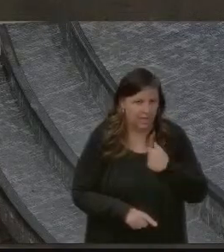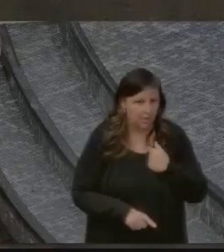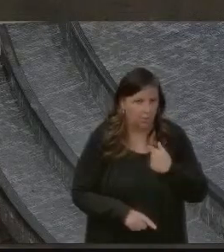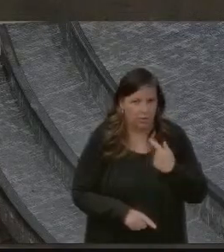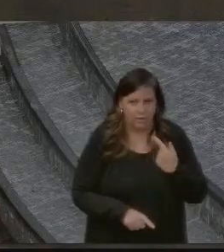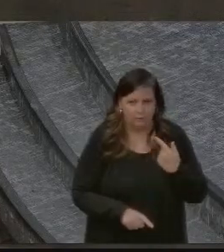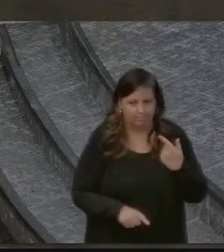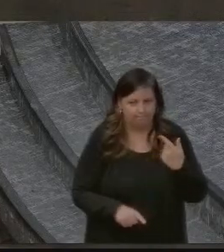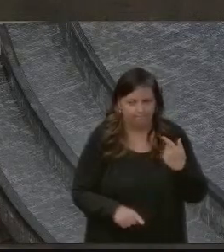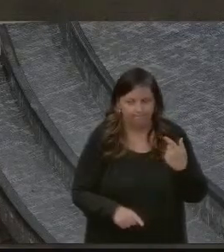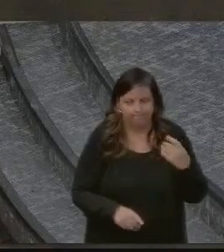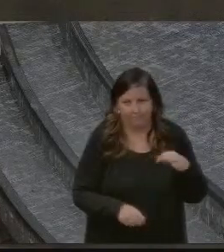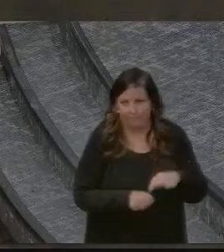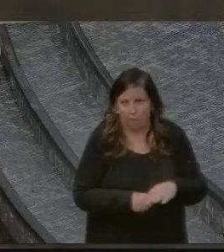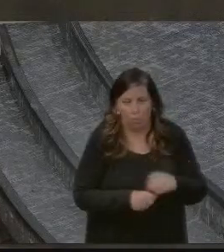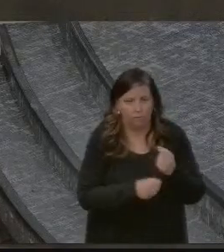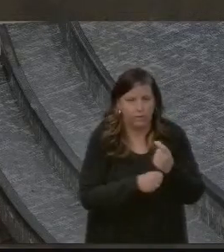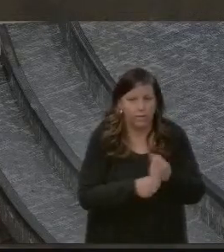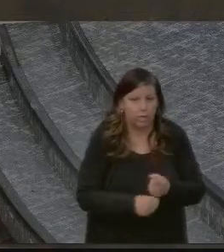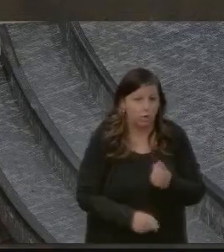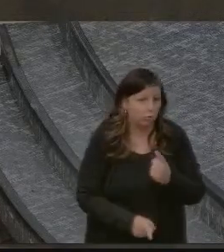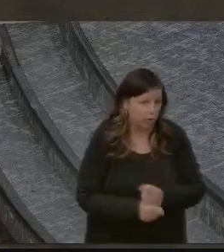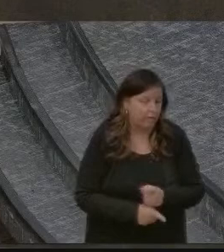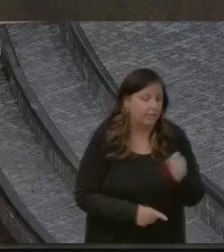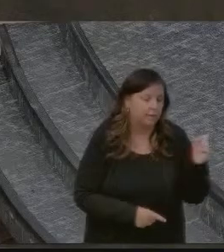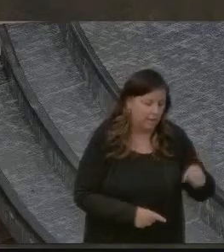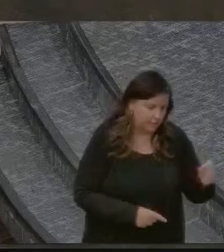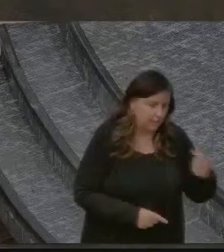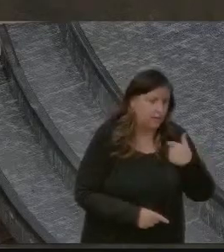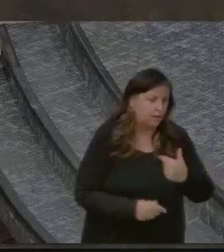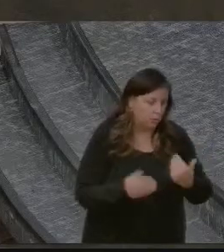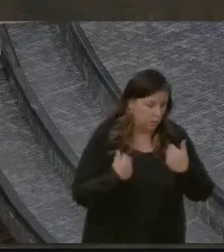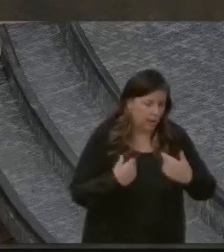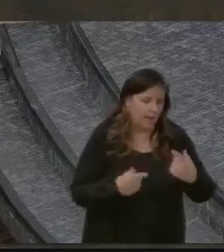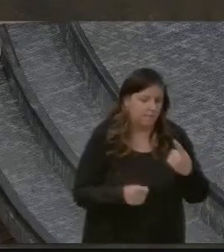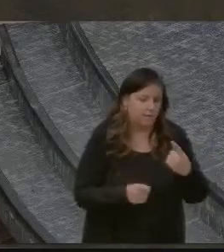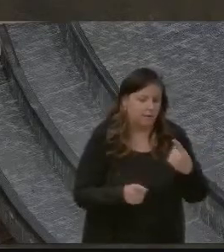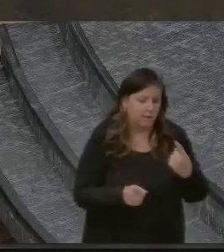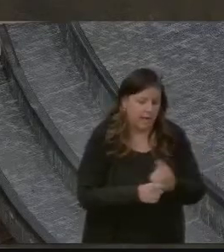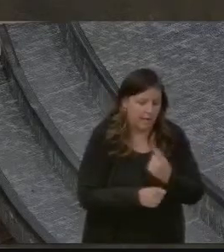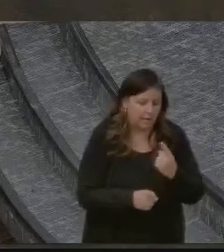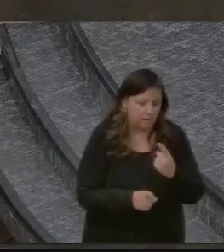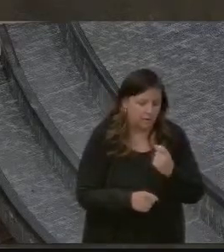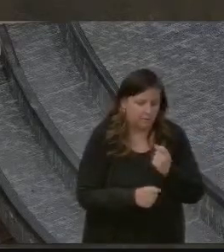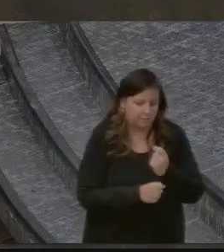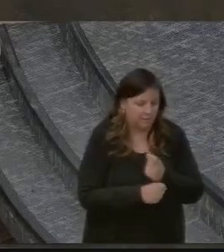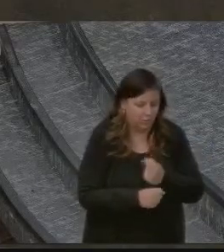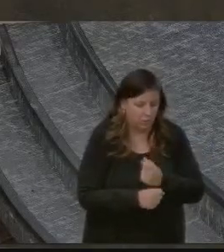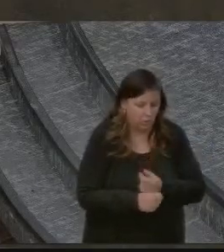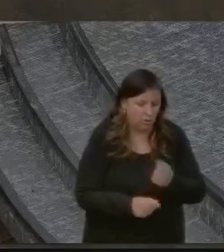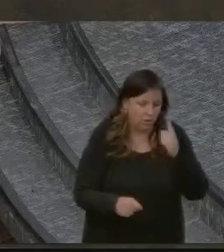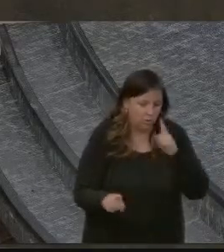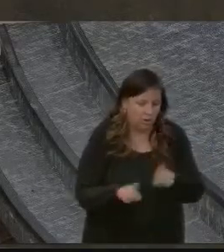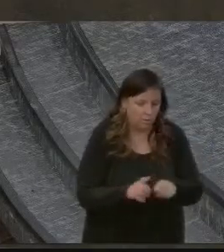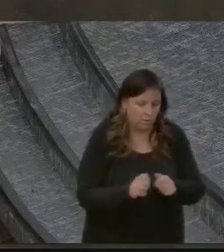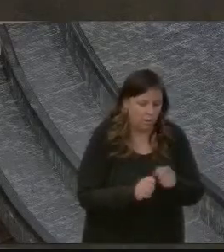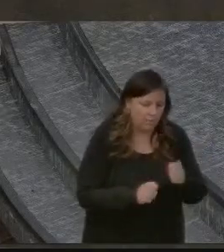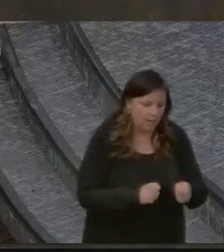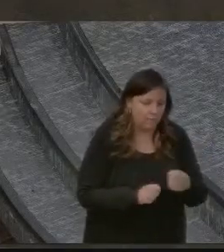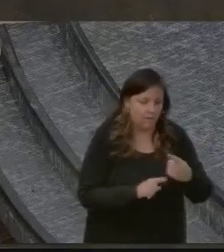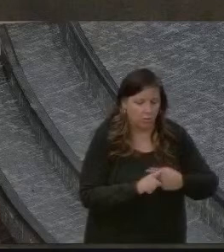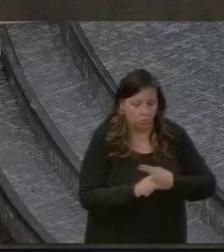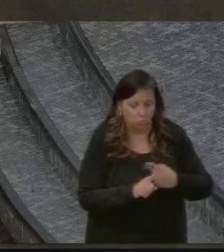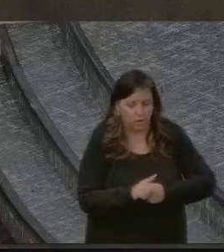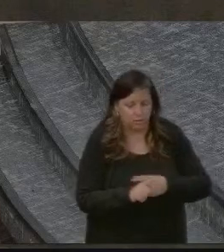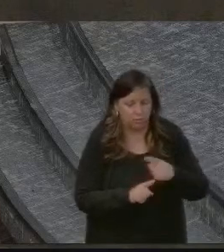correct? Yes, ma'am, we have a annual agreement with them. Foothills pays us an annual rental fee